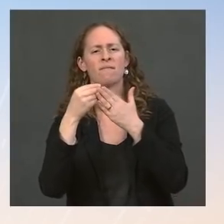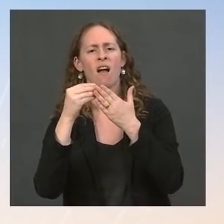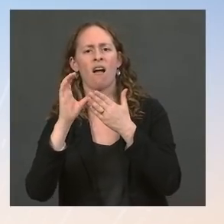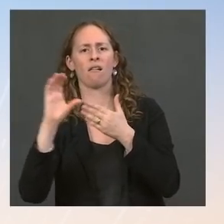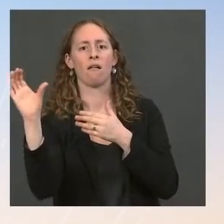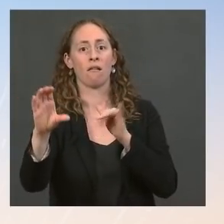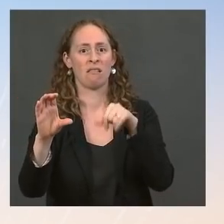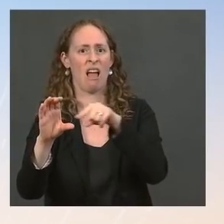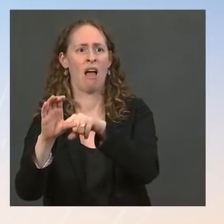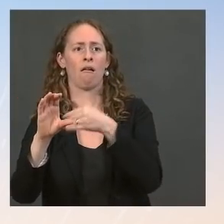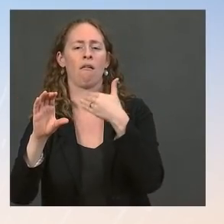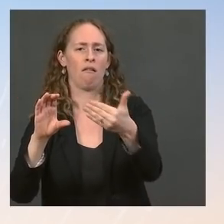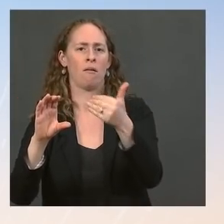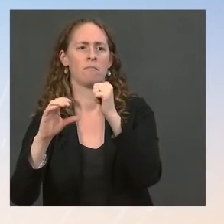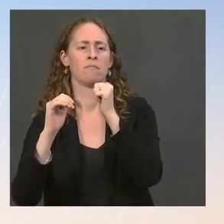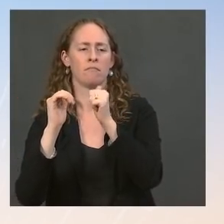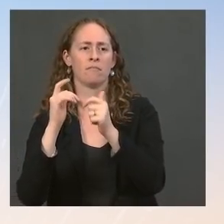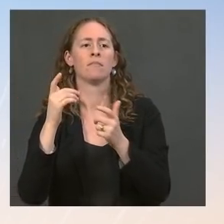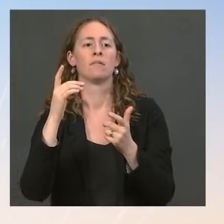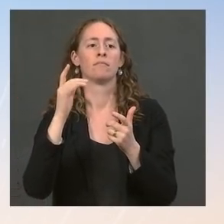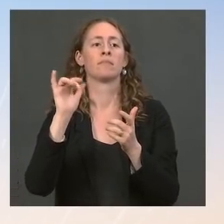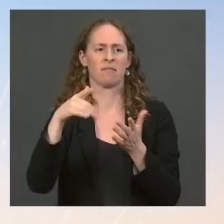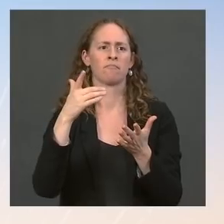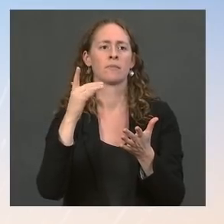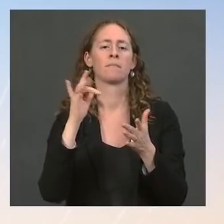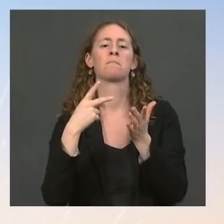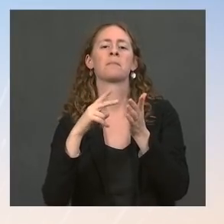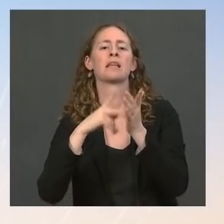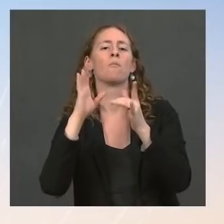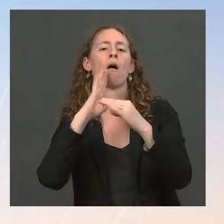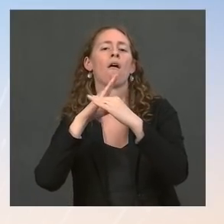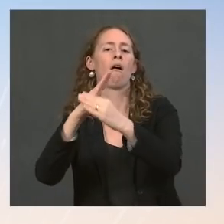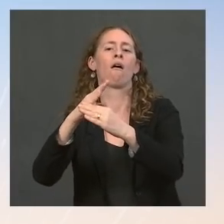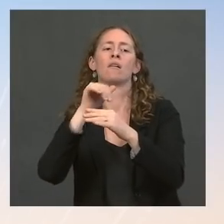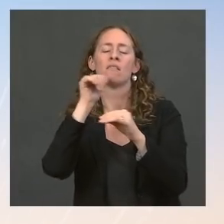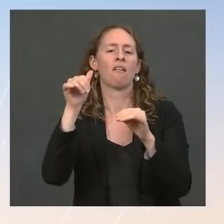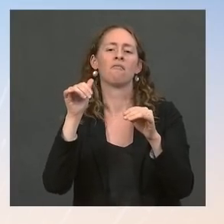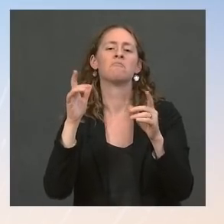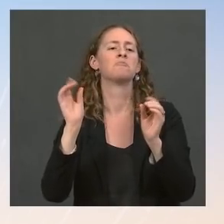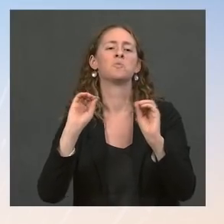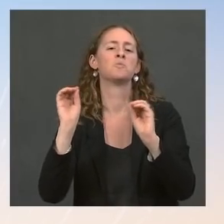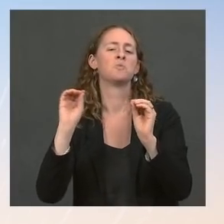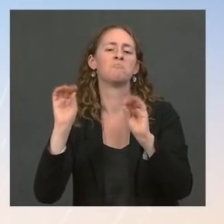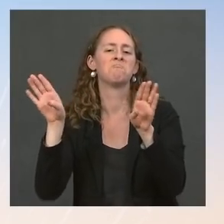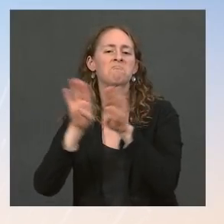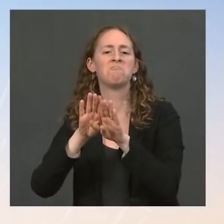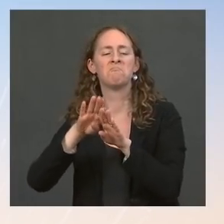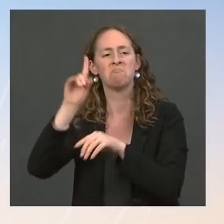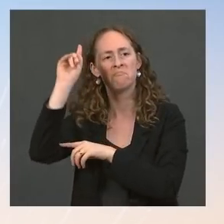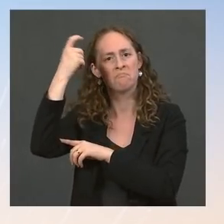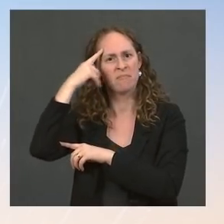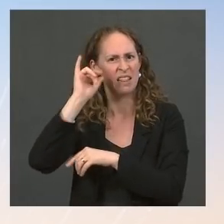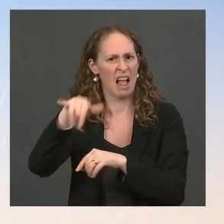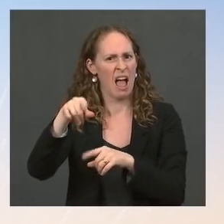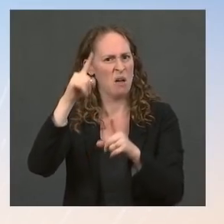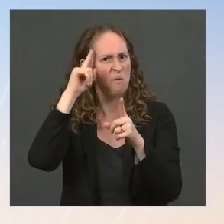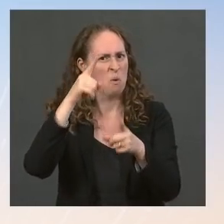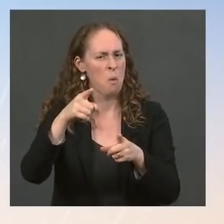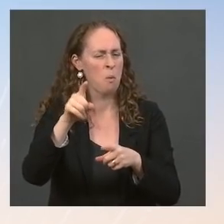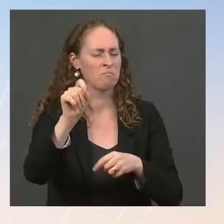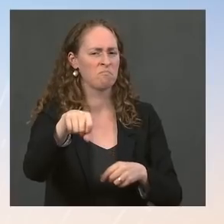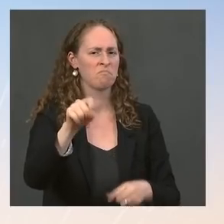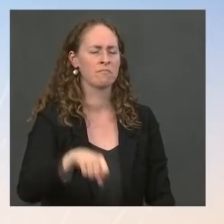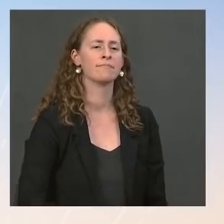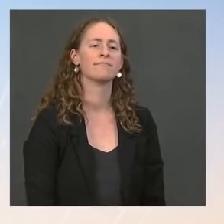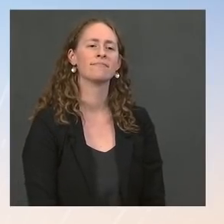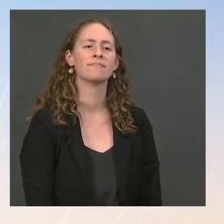on the government shutdown, I should say, our intention is to get a CR passed and so that we do not shut the government down. Of course, OMB has